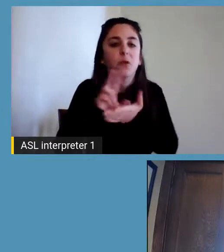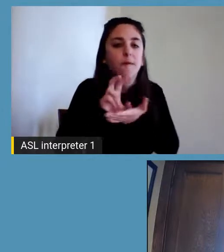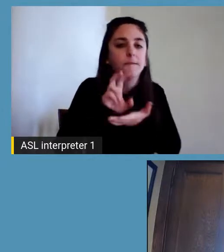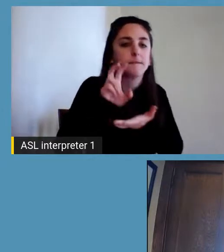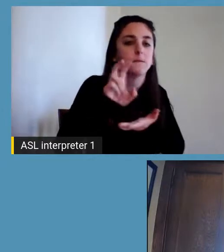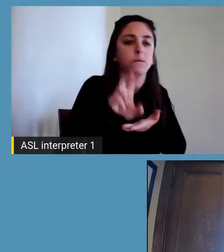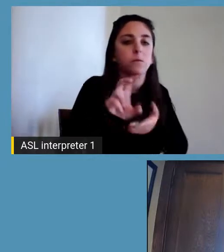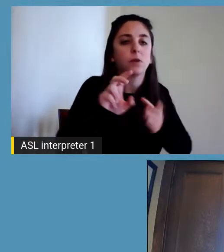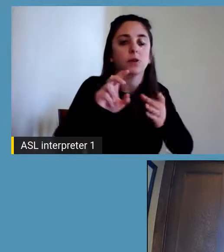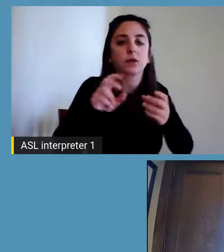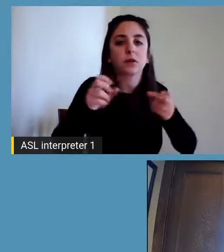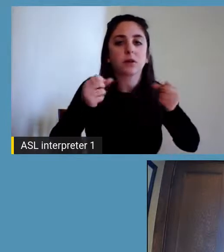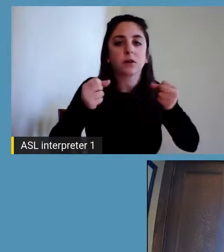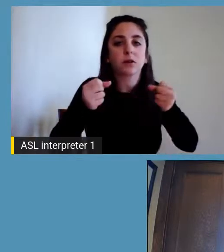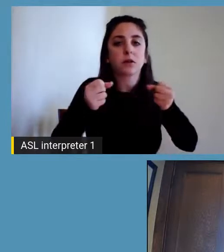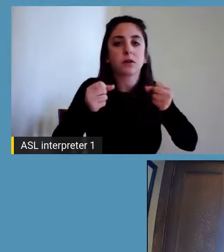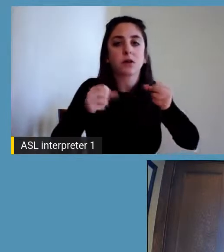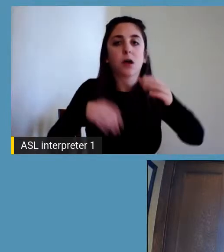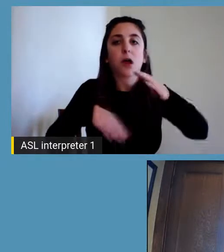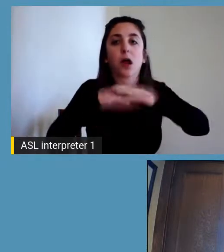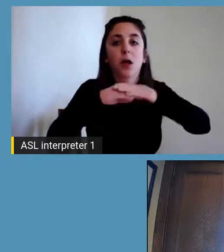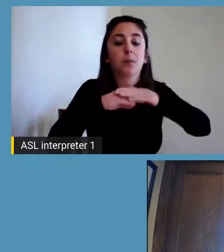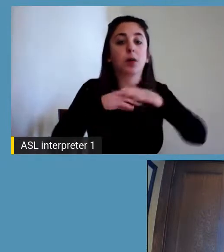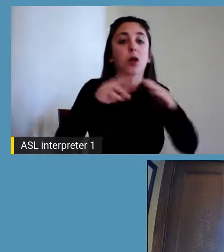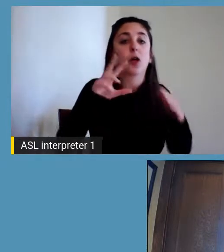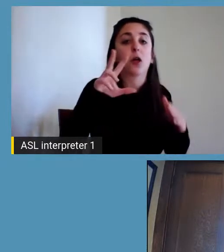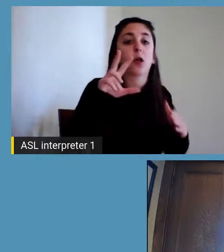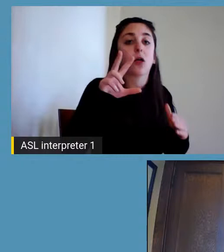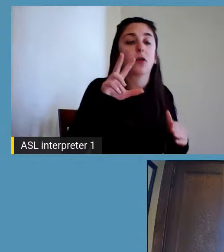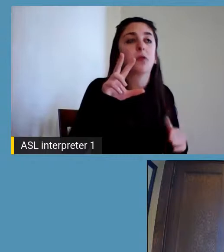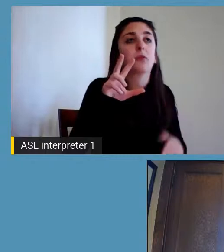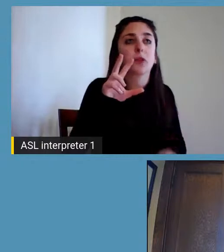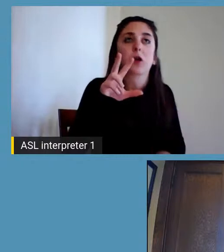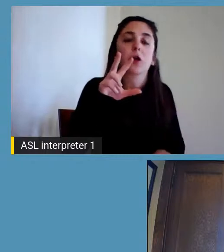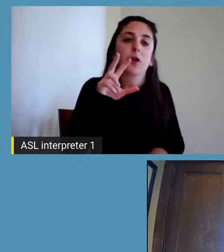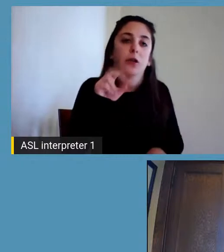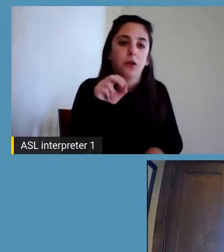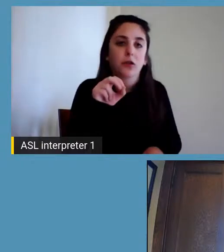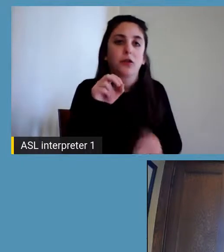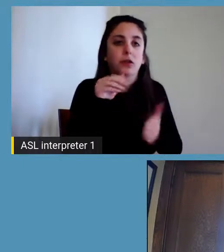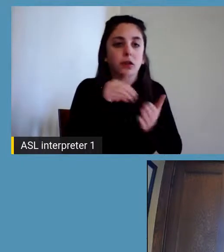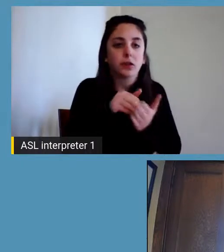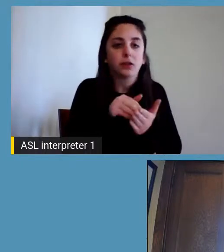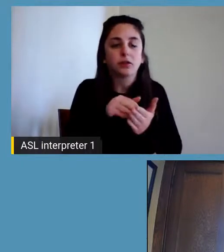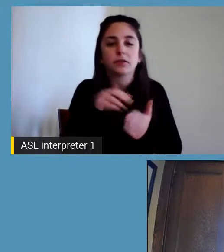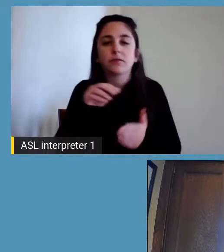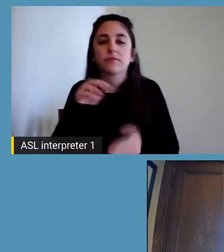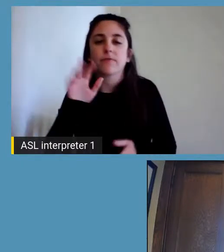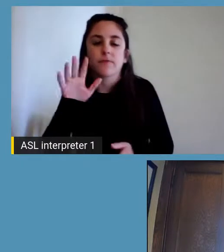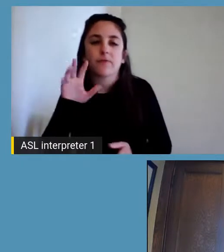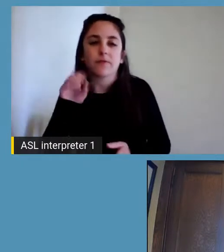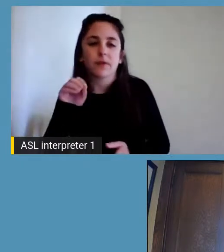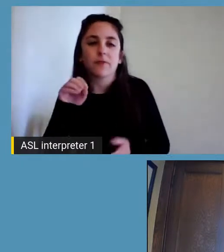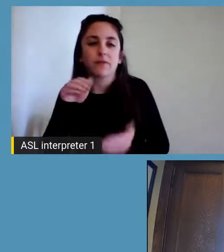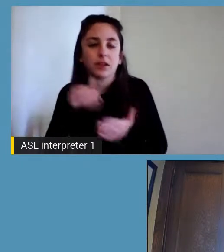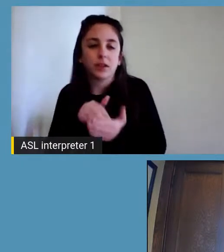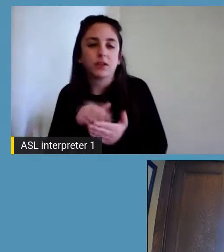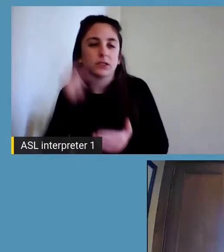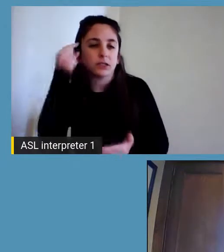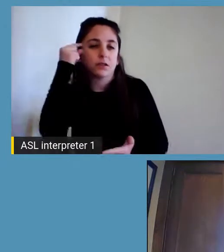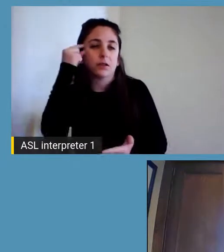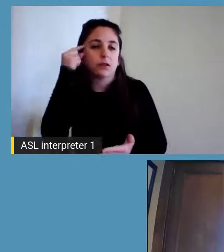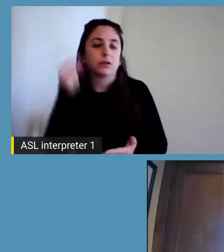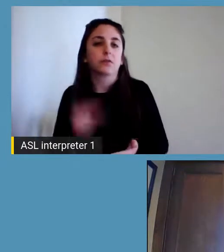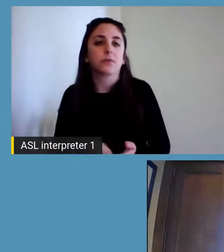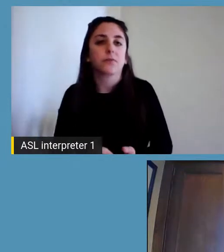course, I think they go up to 30 to 50,000, but it's not a hard thing to do, especially